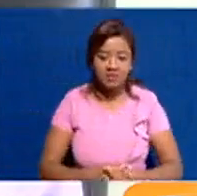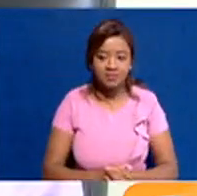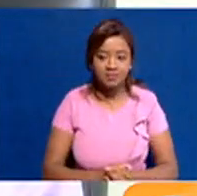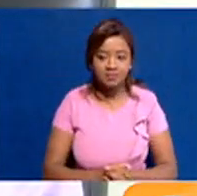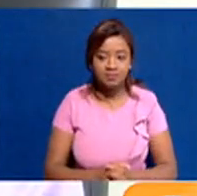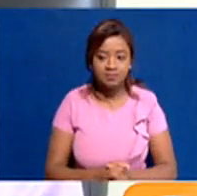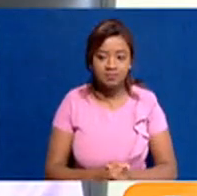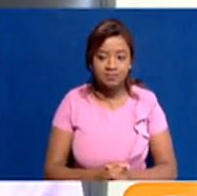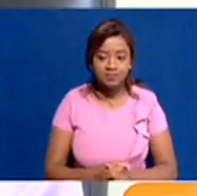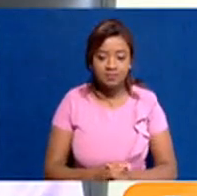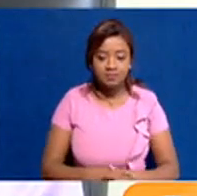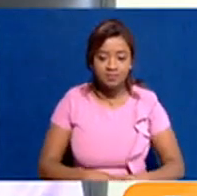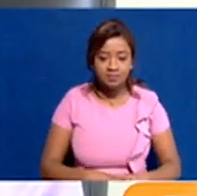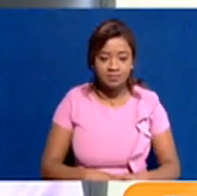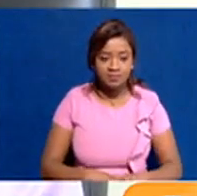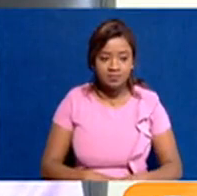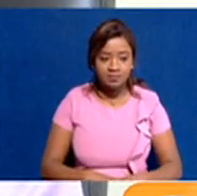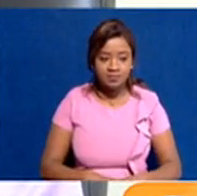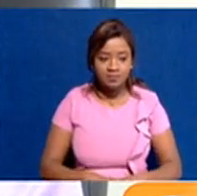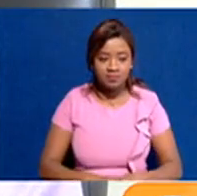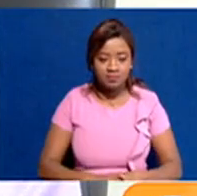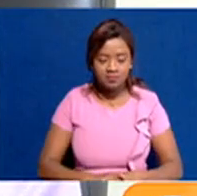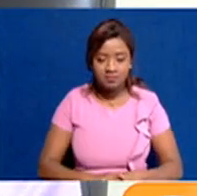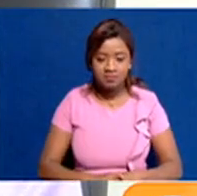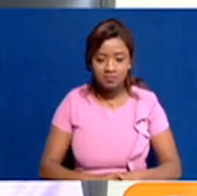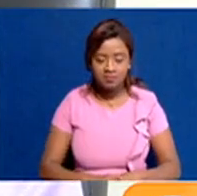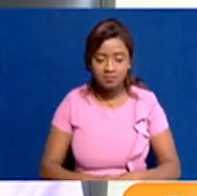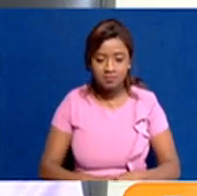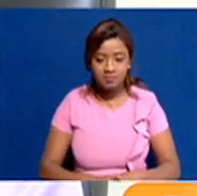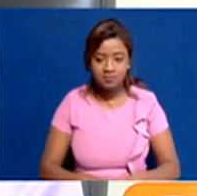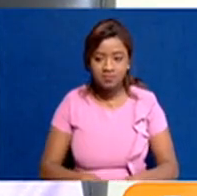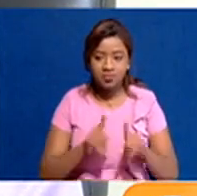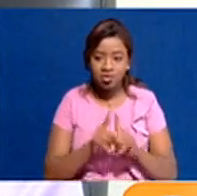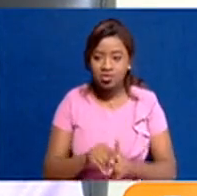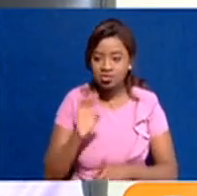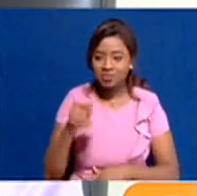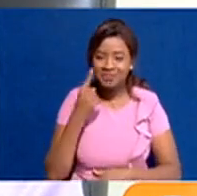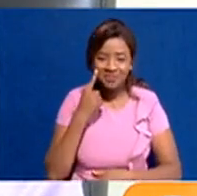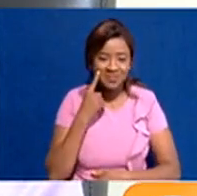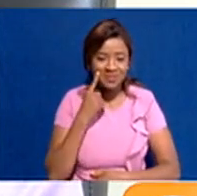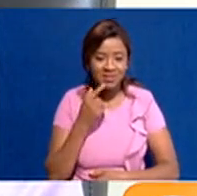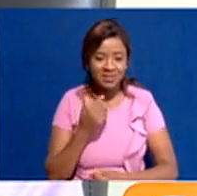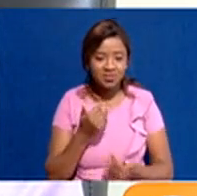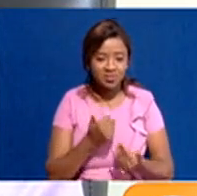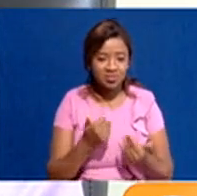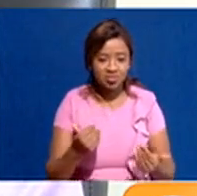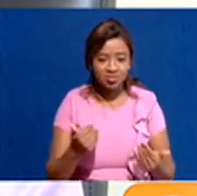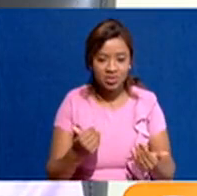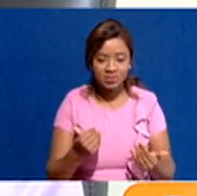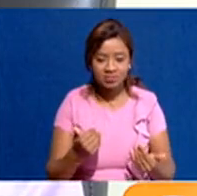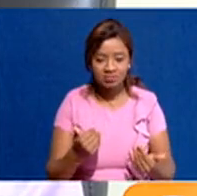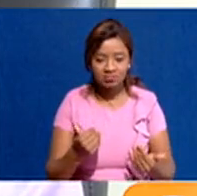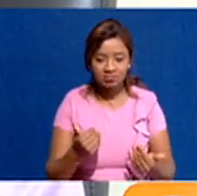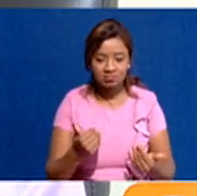them, you know, HPV is a sexually transmitted disease. And so they don't see why girls should be vaccinated against sexually transmitted